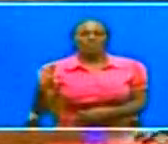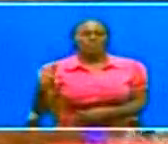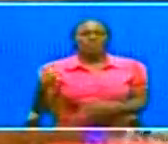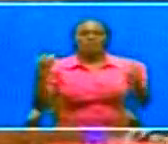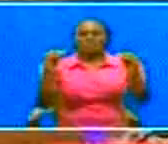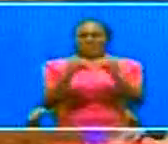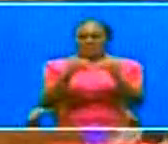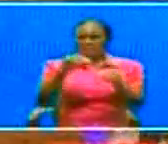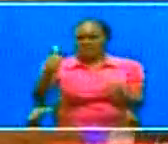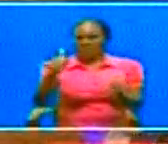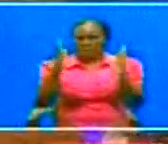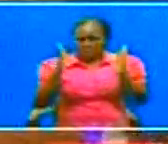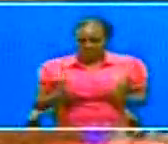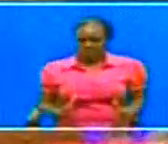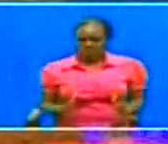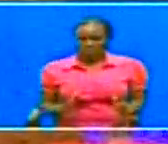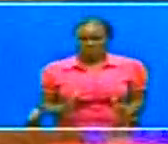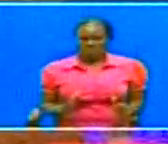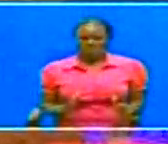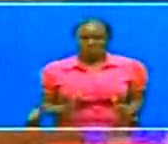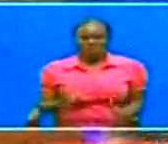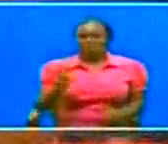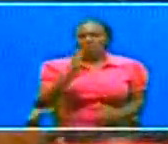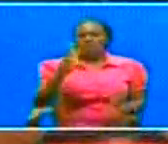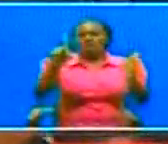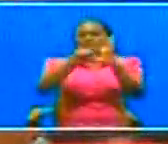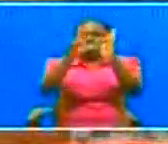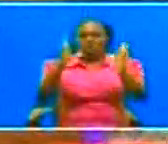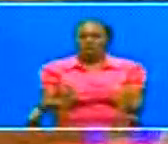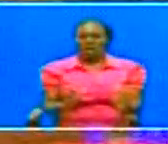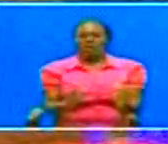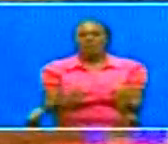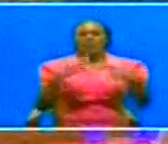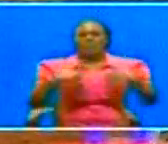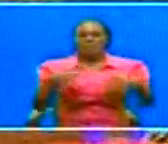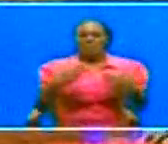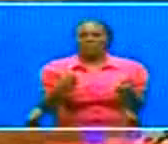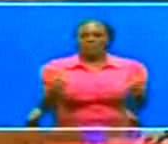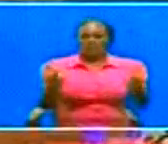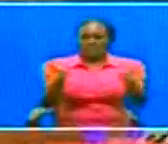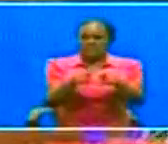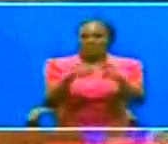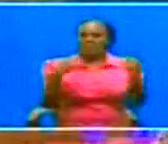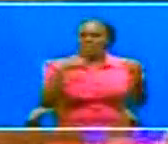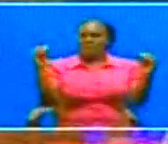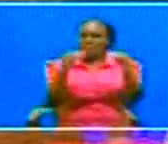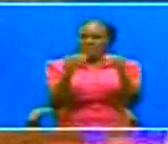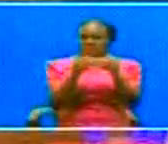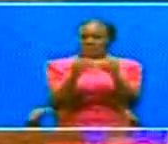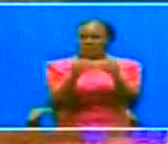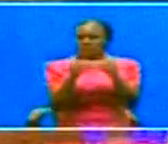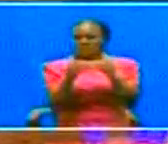Daniel Meacham, he's Wesley Snipes' lawyer, Denzel Washington, people like that. And I met him... When did I meet